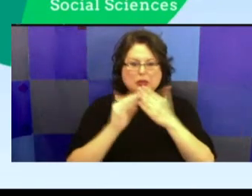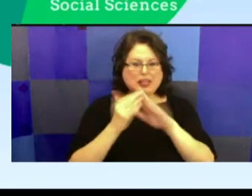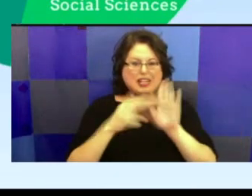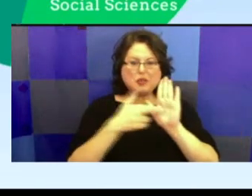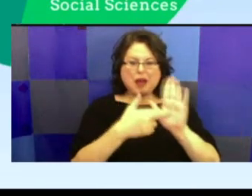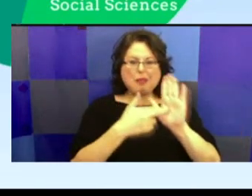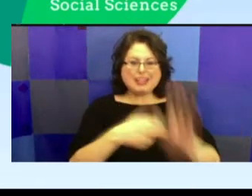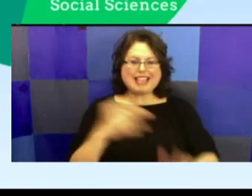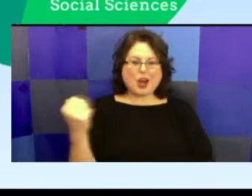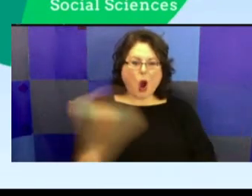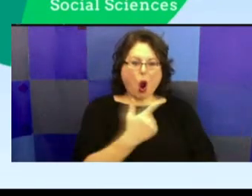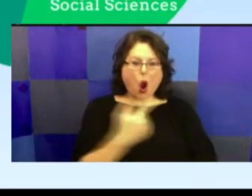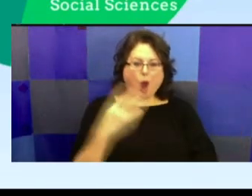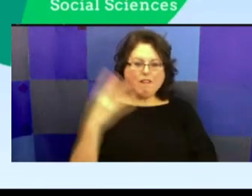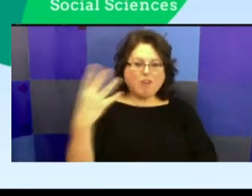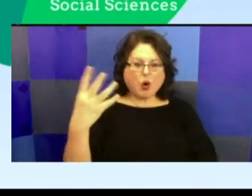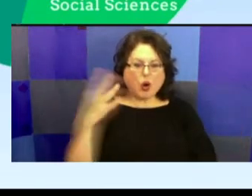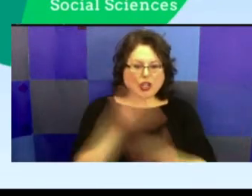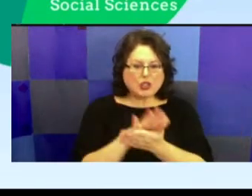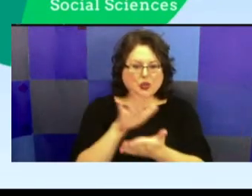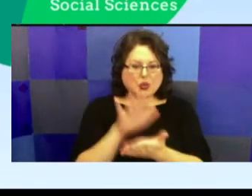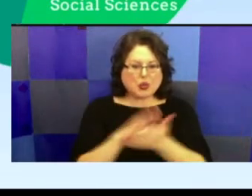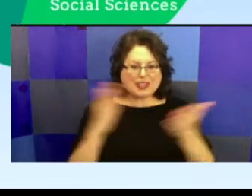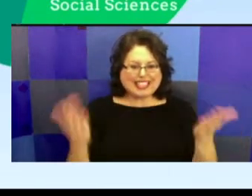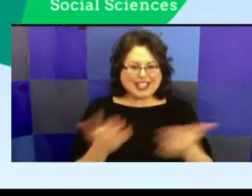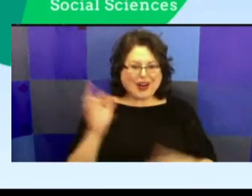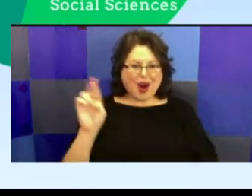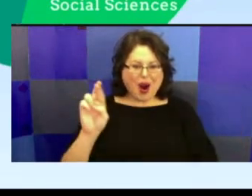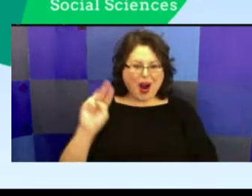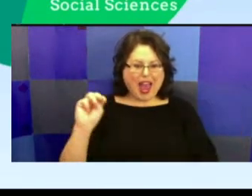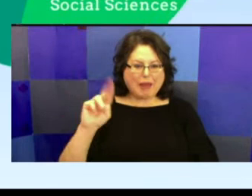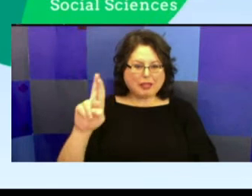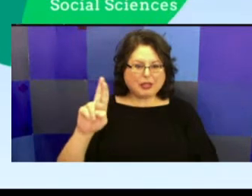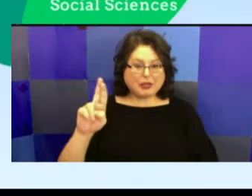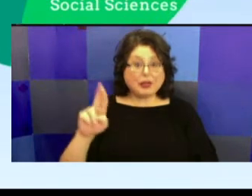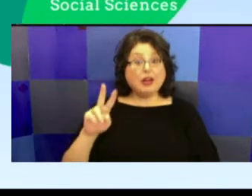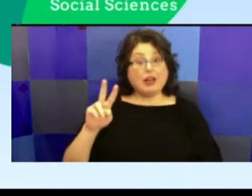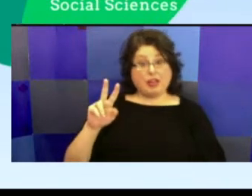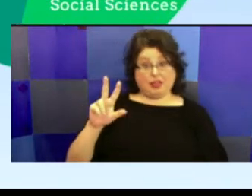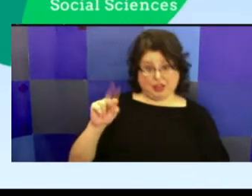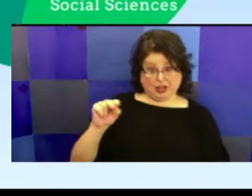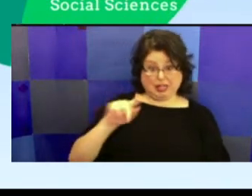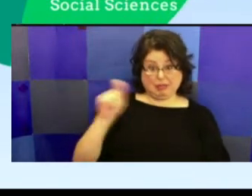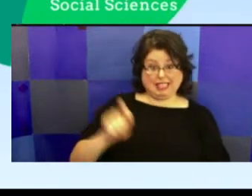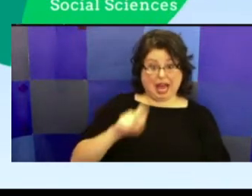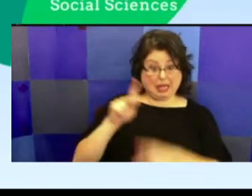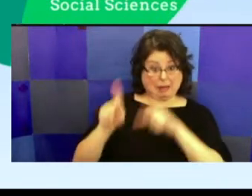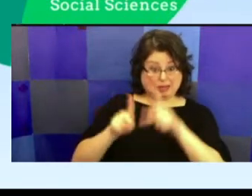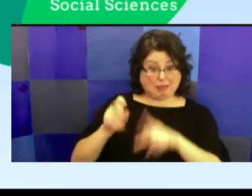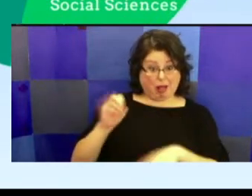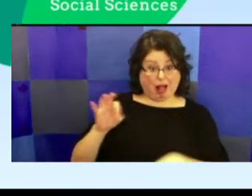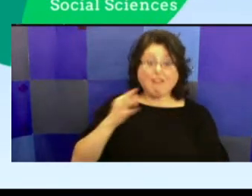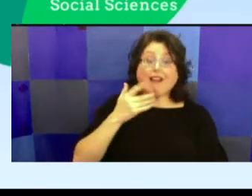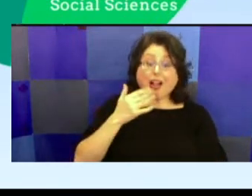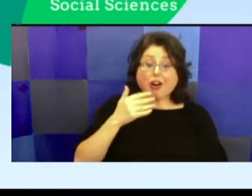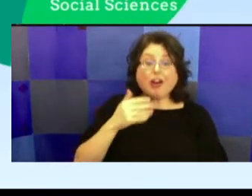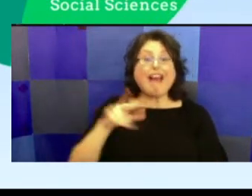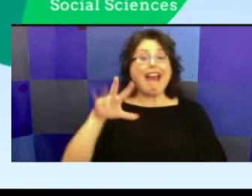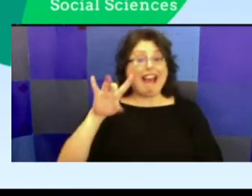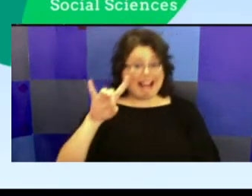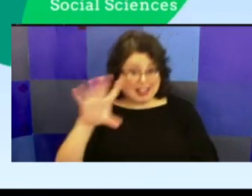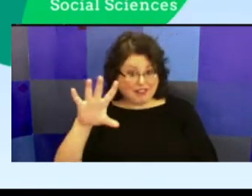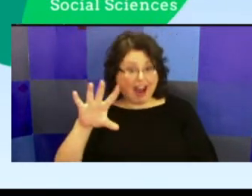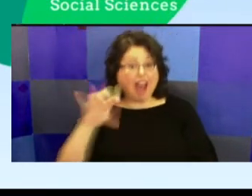Robert Morris. 30% of our students are people of color. 85% are employed to